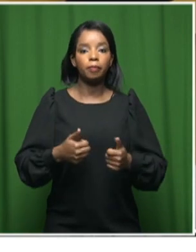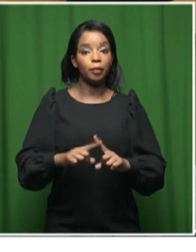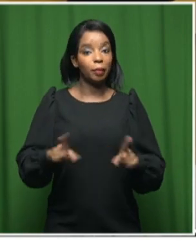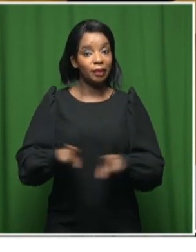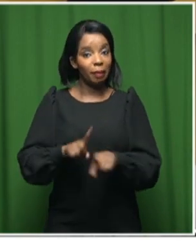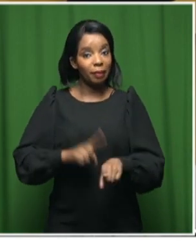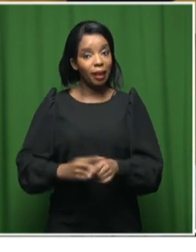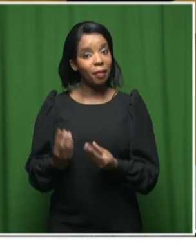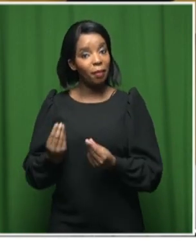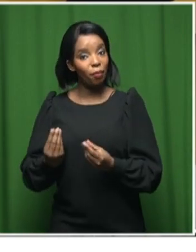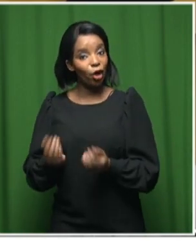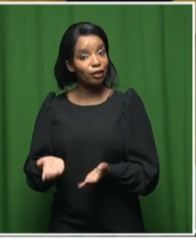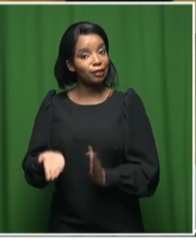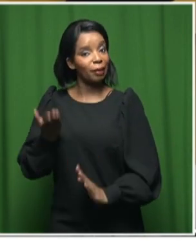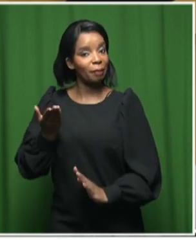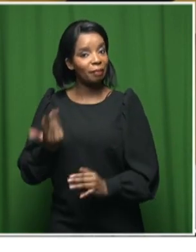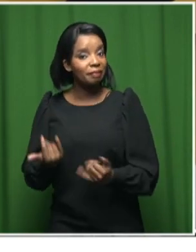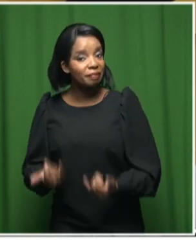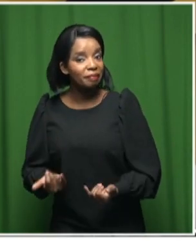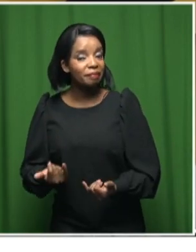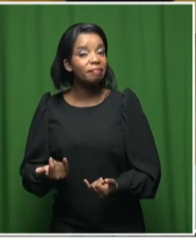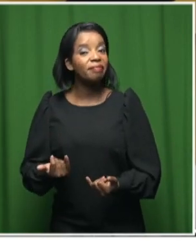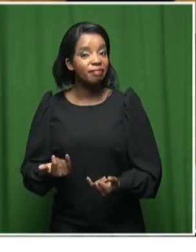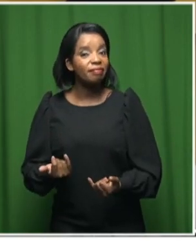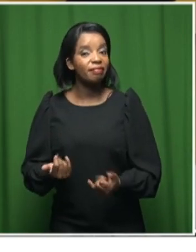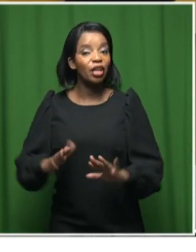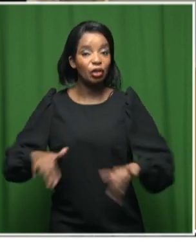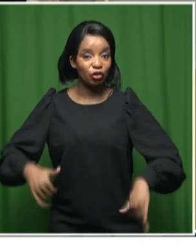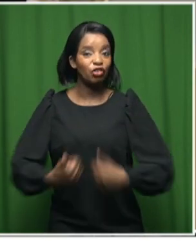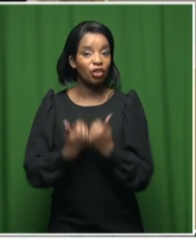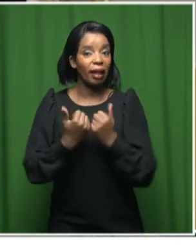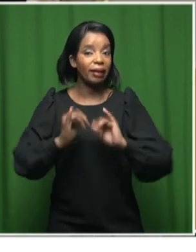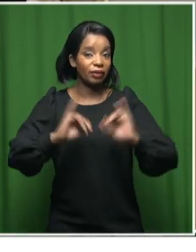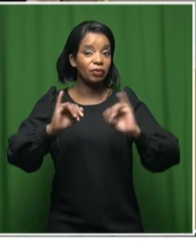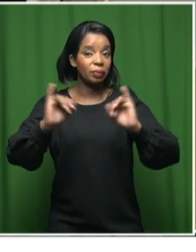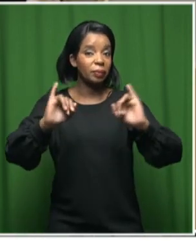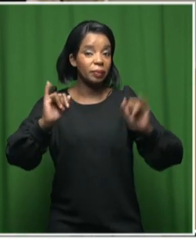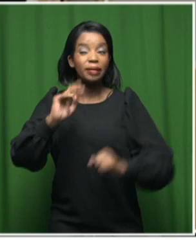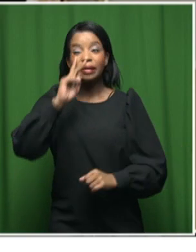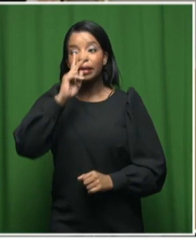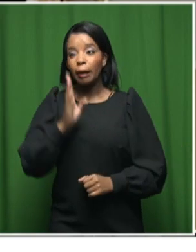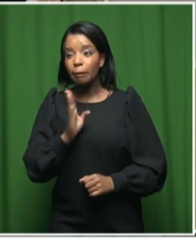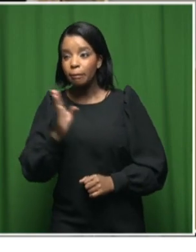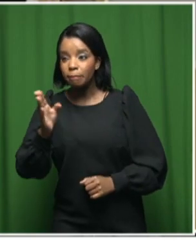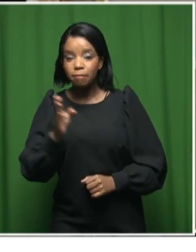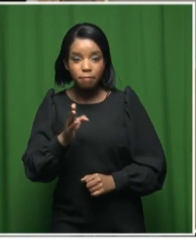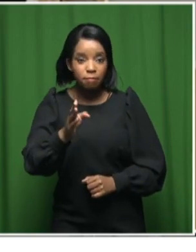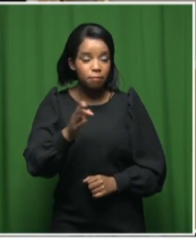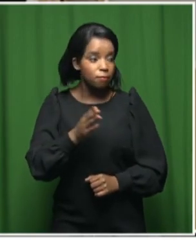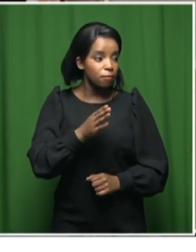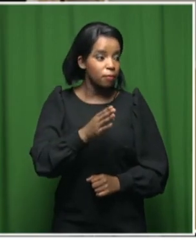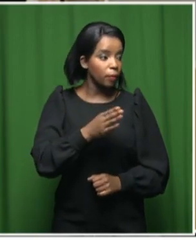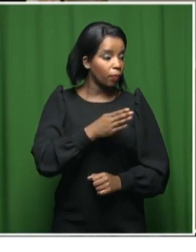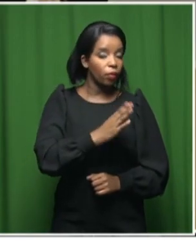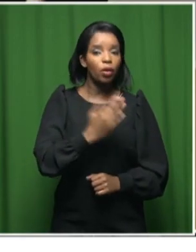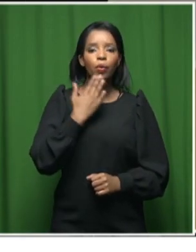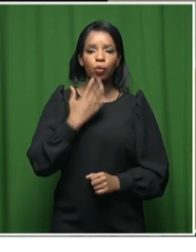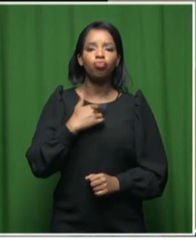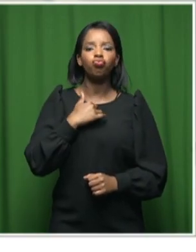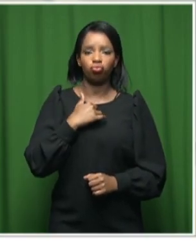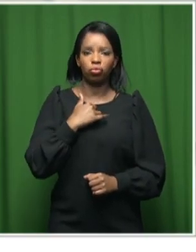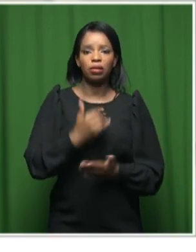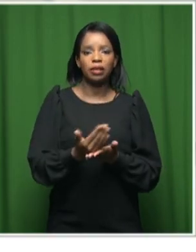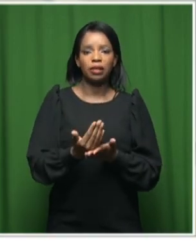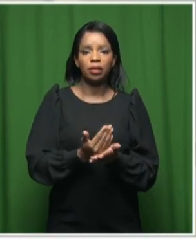increases, there will be a big challenge there. So we need to look at various initiatives. Those who can save, they must be able to save,